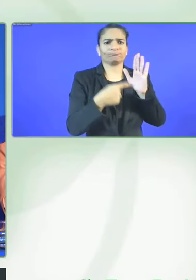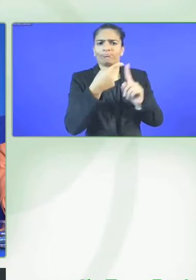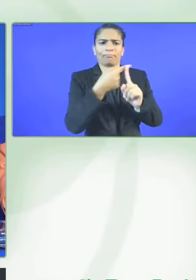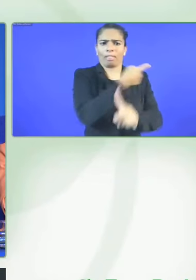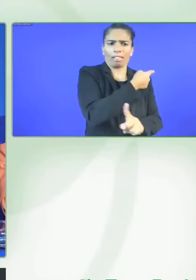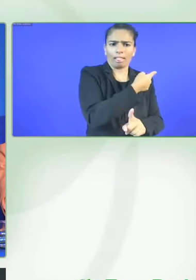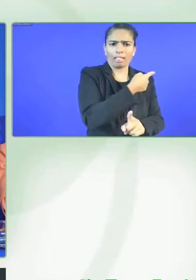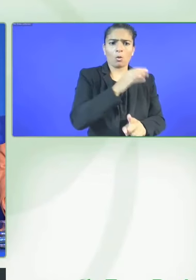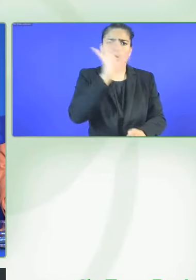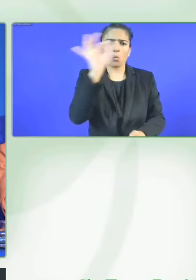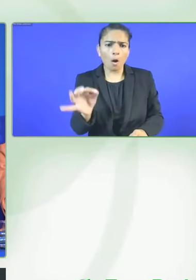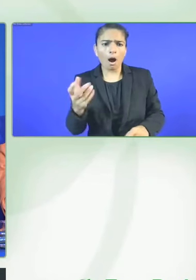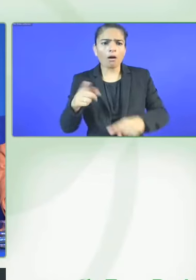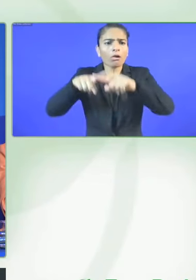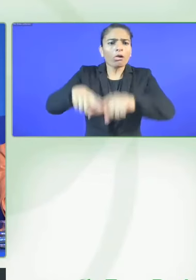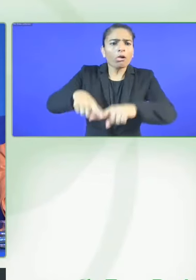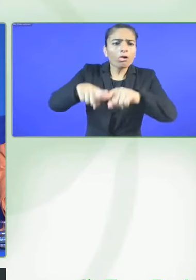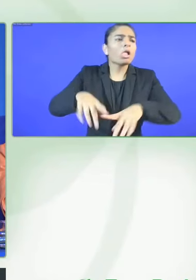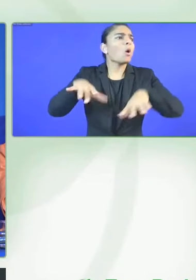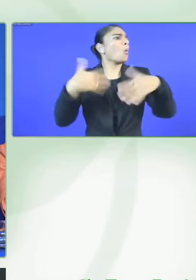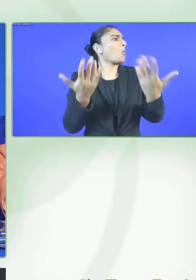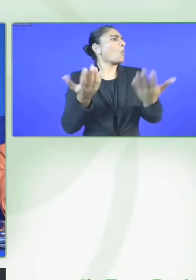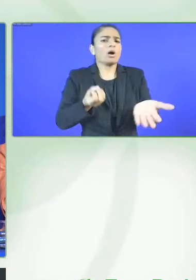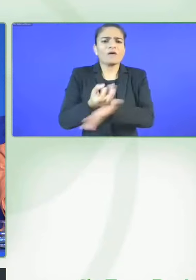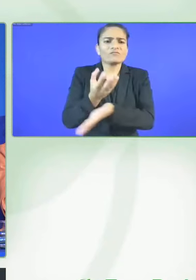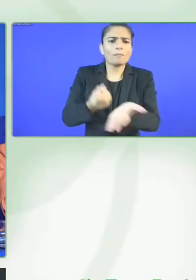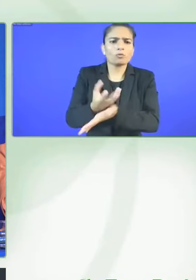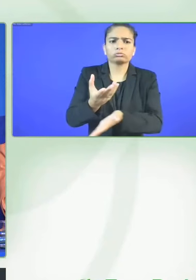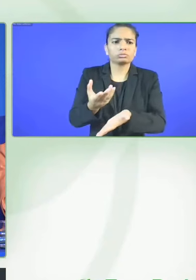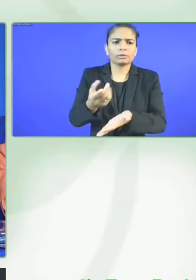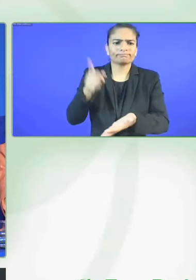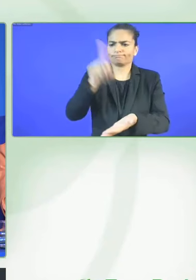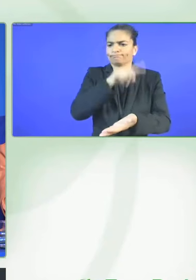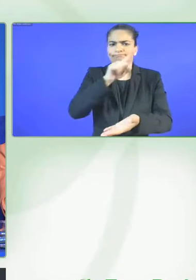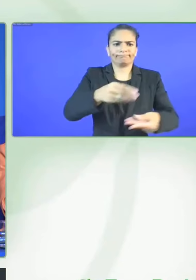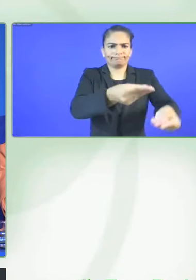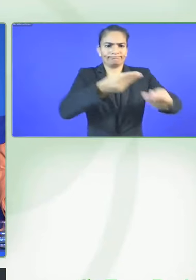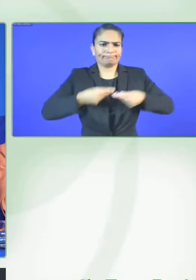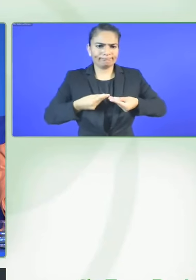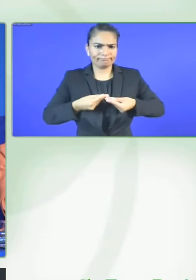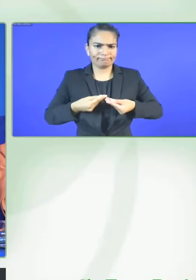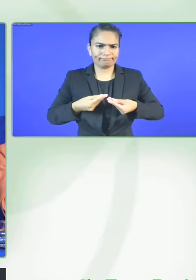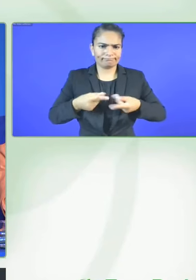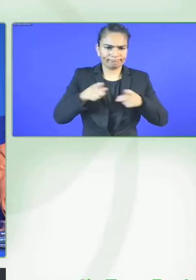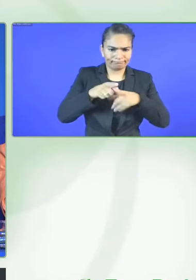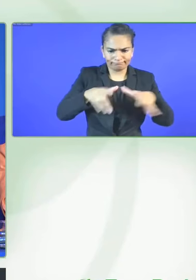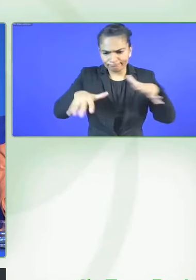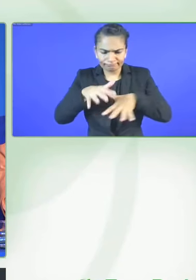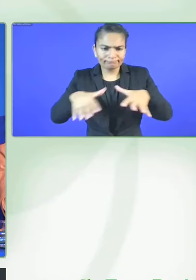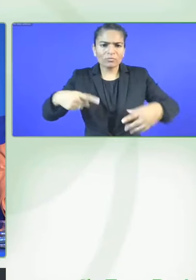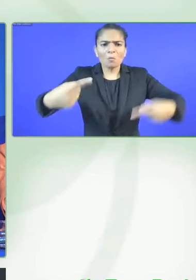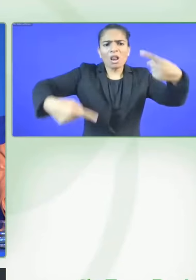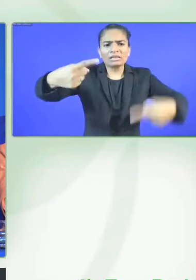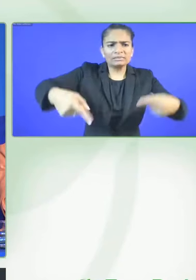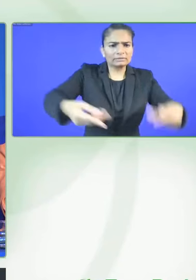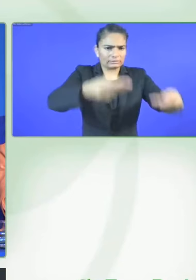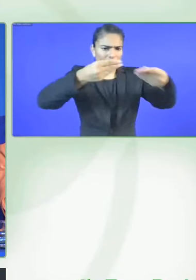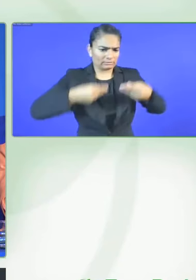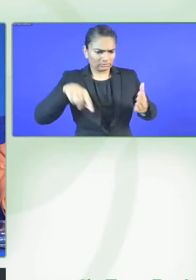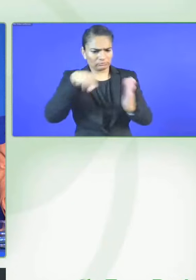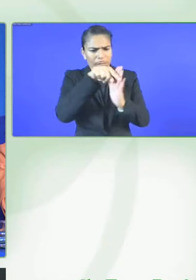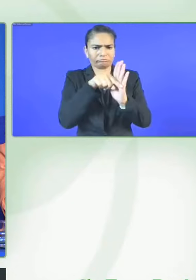either a business entity or a government entity, then the obligated party receive only an administrative